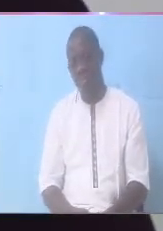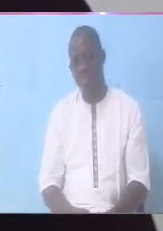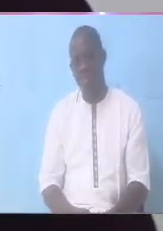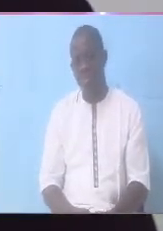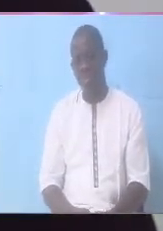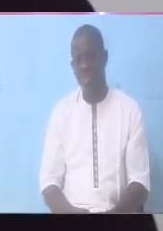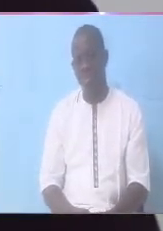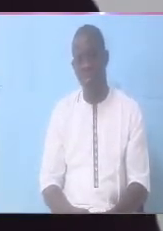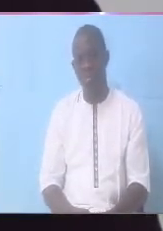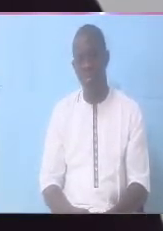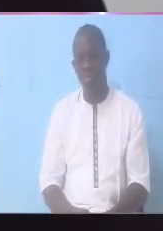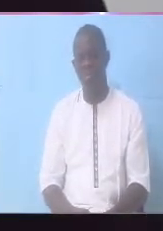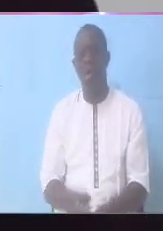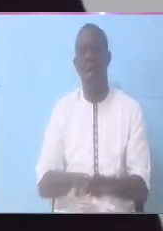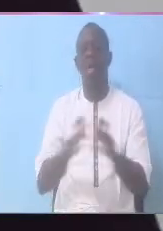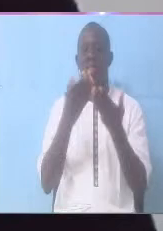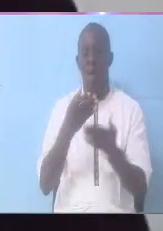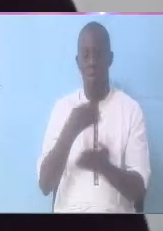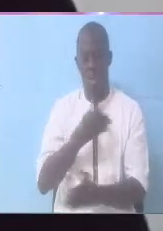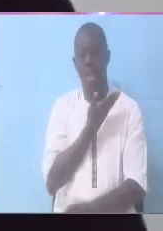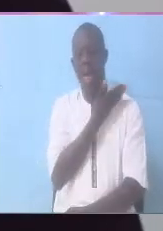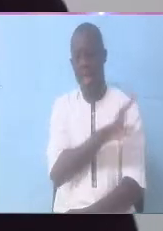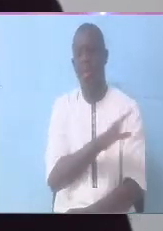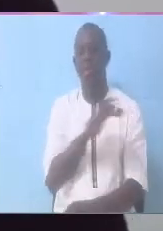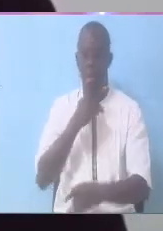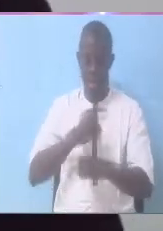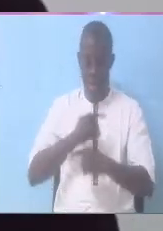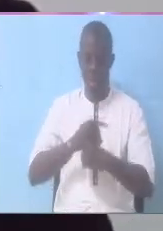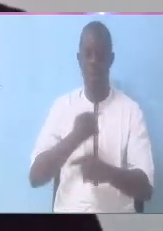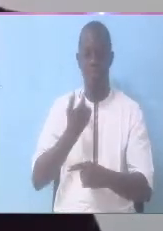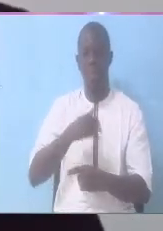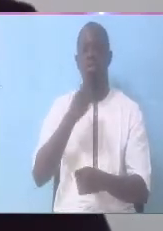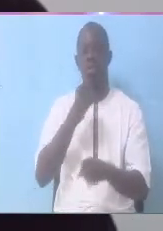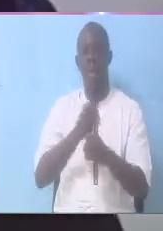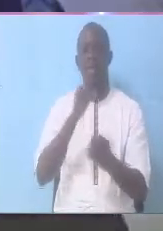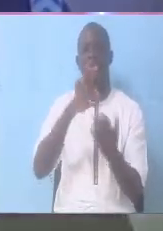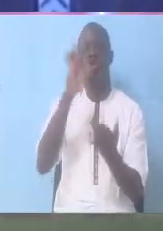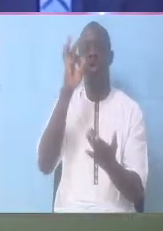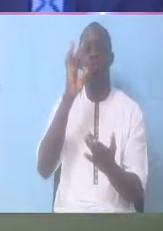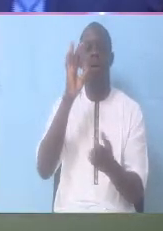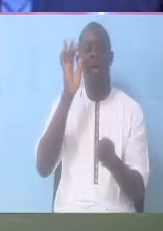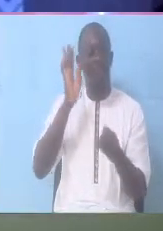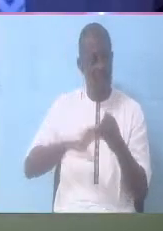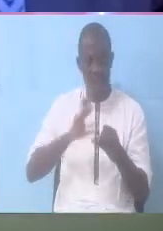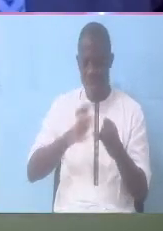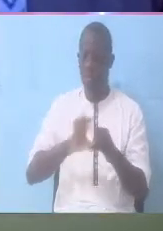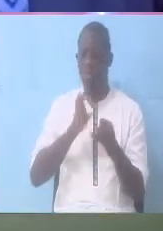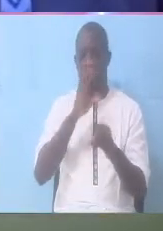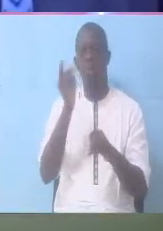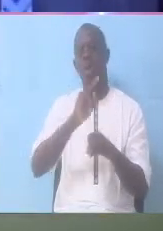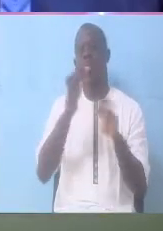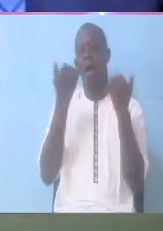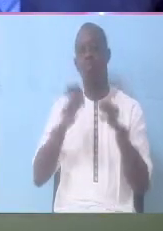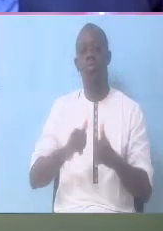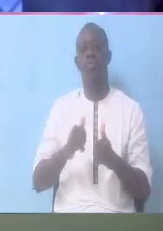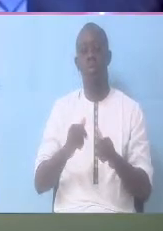will allow the Gambian people and the panel to come to that conclusion, but not from my mouth, sir. I was just an oddly doing my duties.